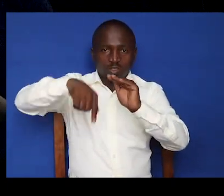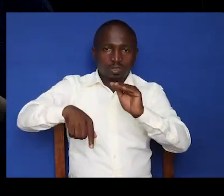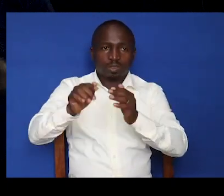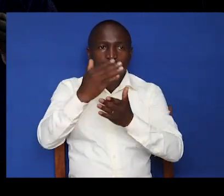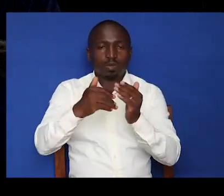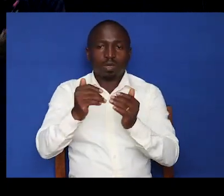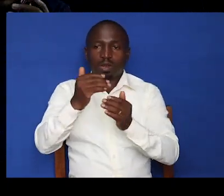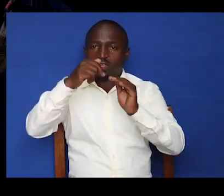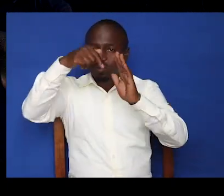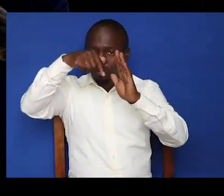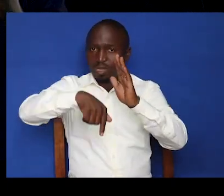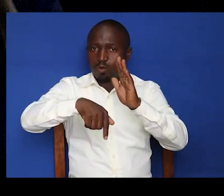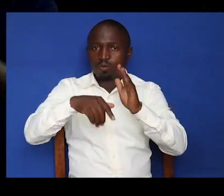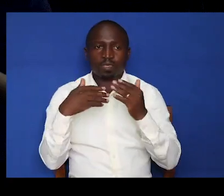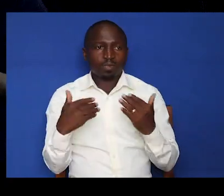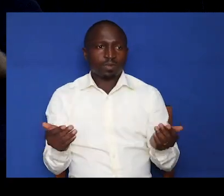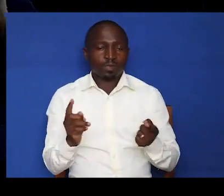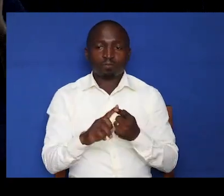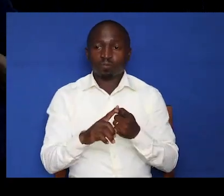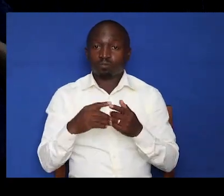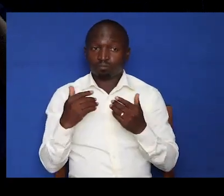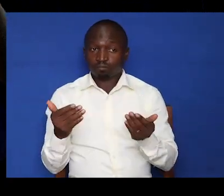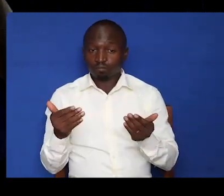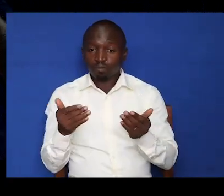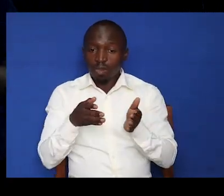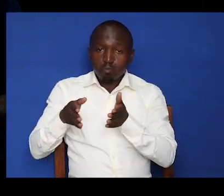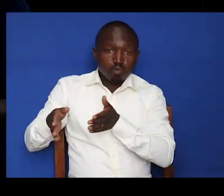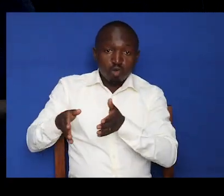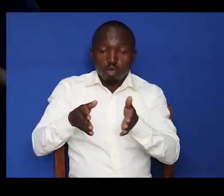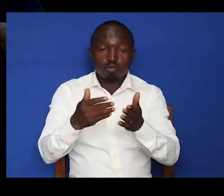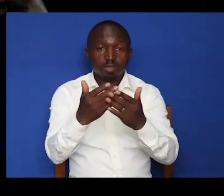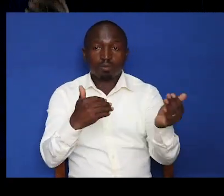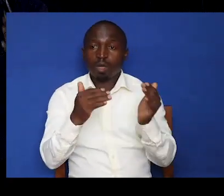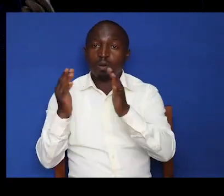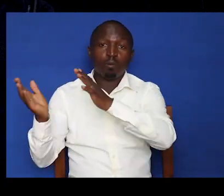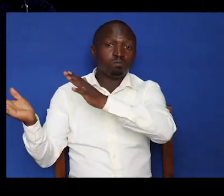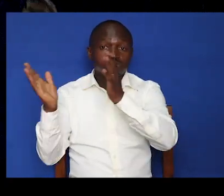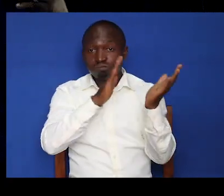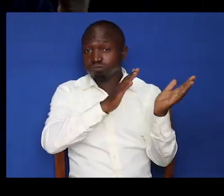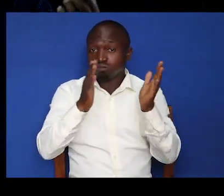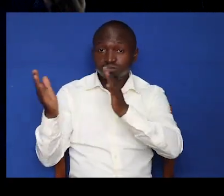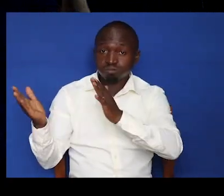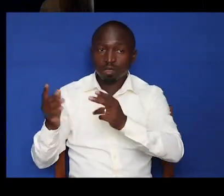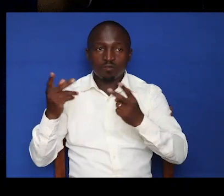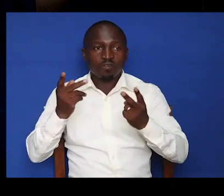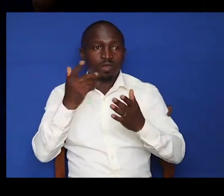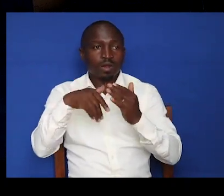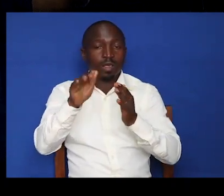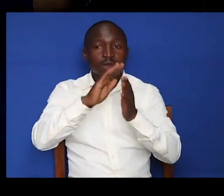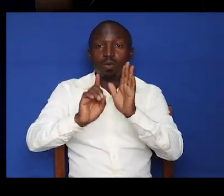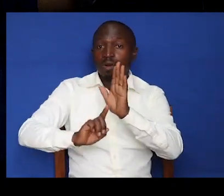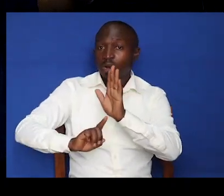hemisphere. As the directions of currents determined by wind blow, obviously currents in the